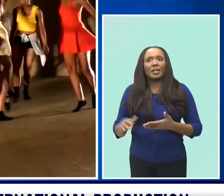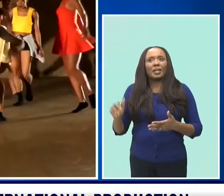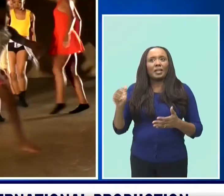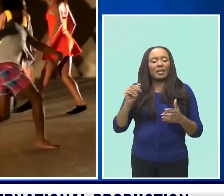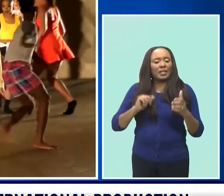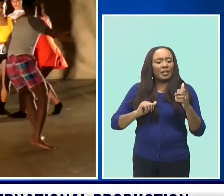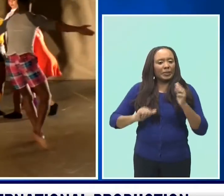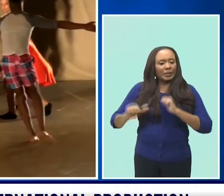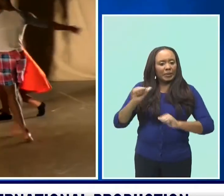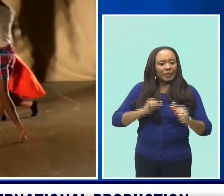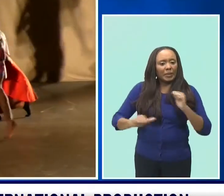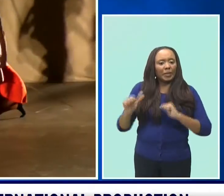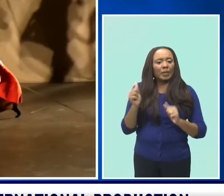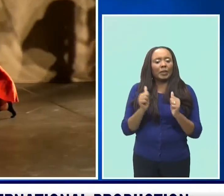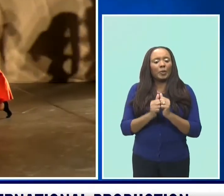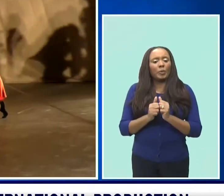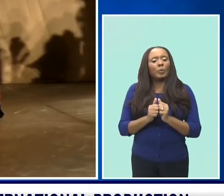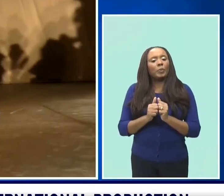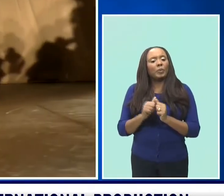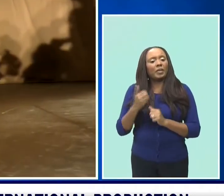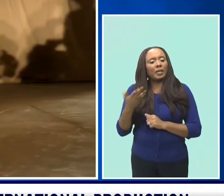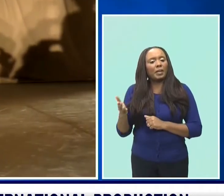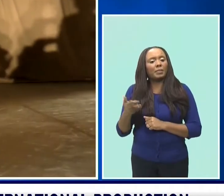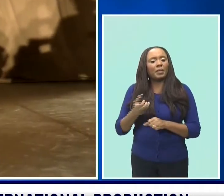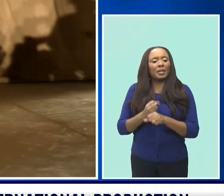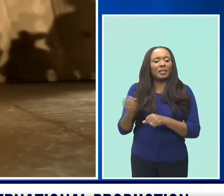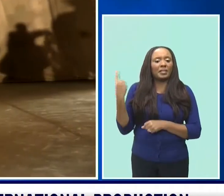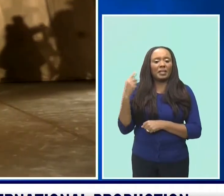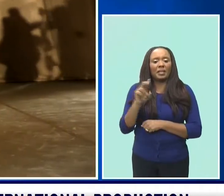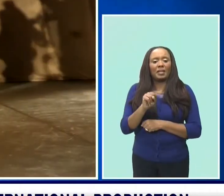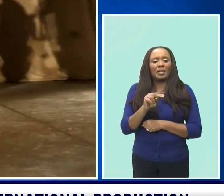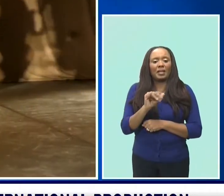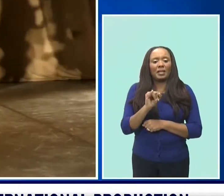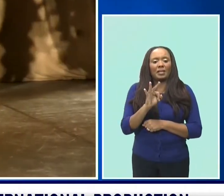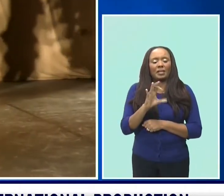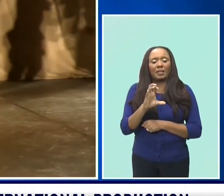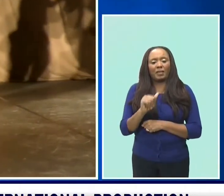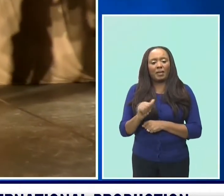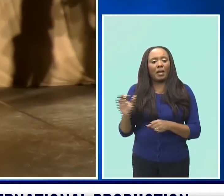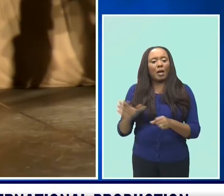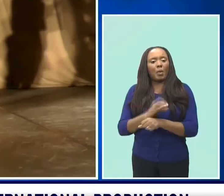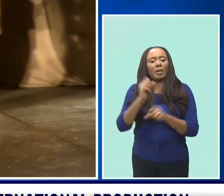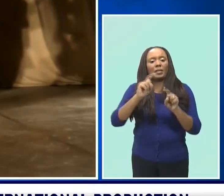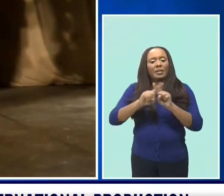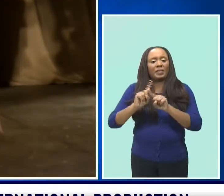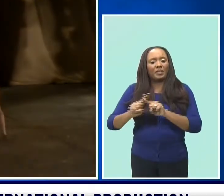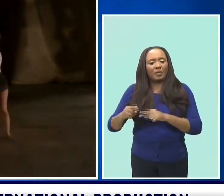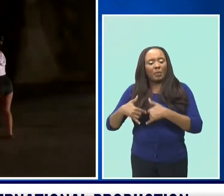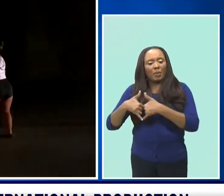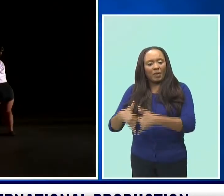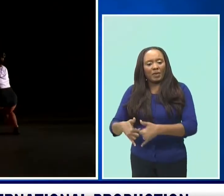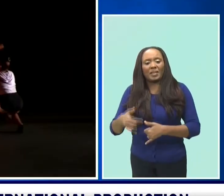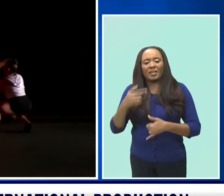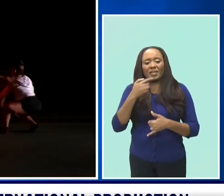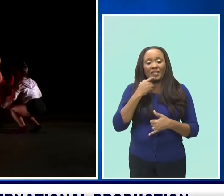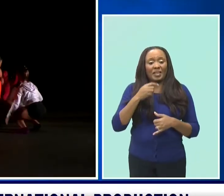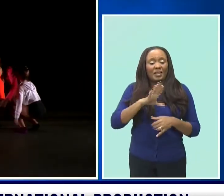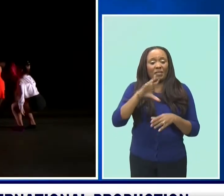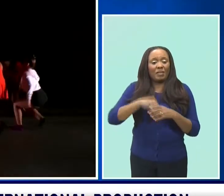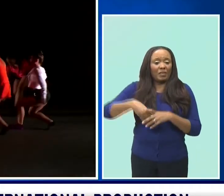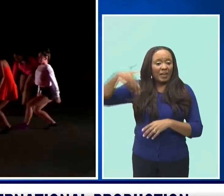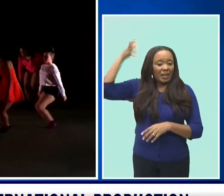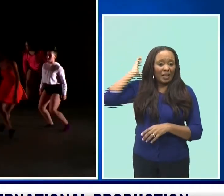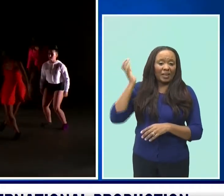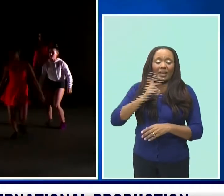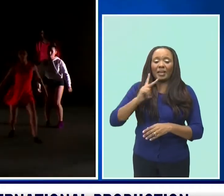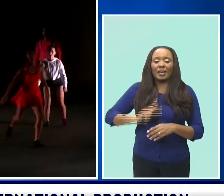with the company at NIFCA last year, as he's seen in this video, and won a number of silver awards. Polion says being cast in The Lion